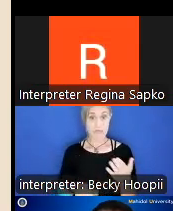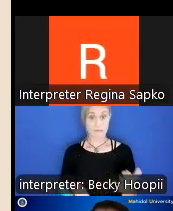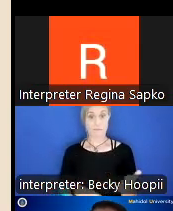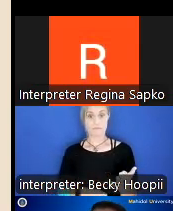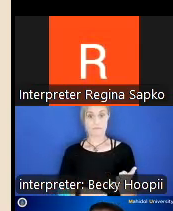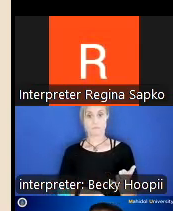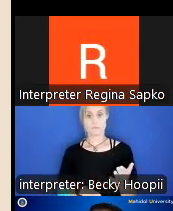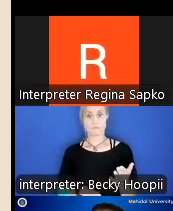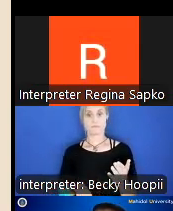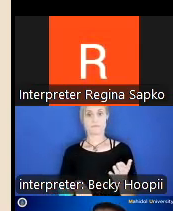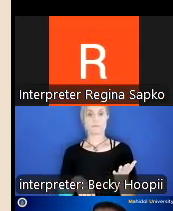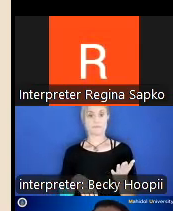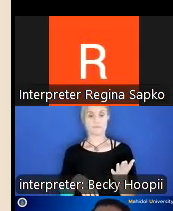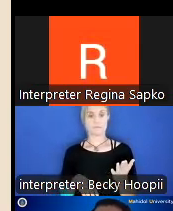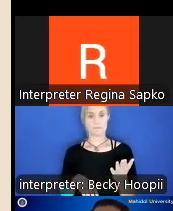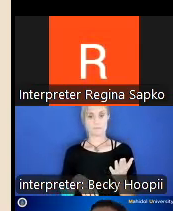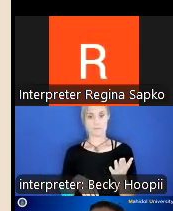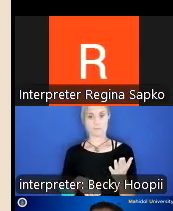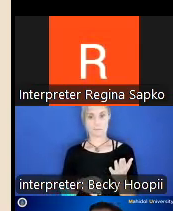deaf, or